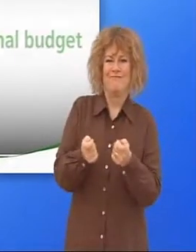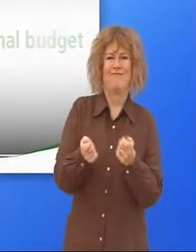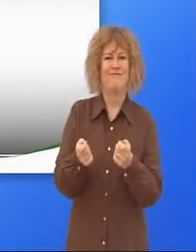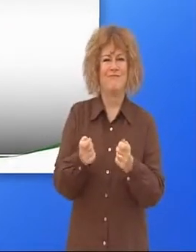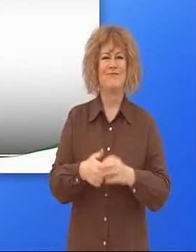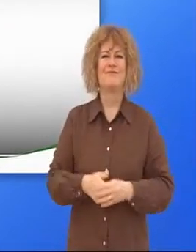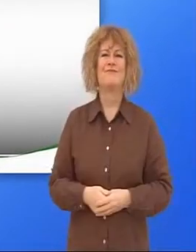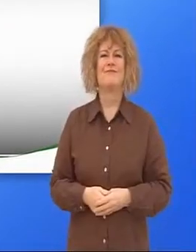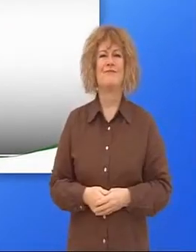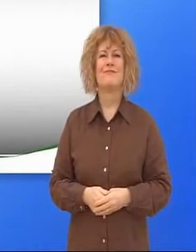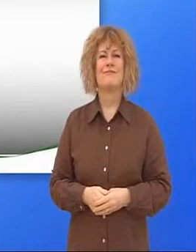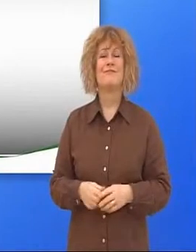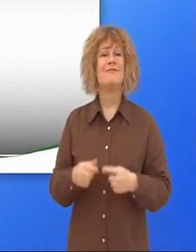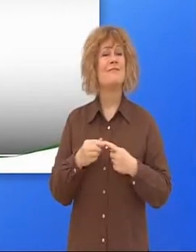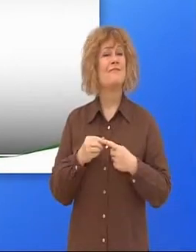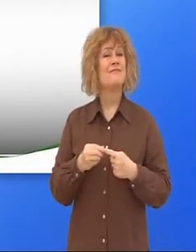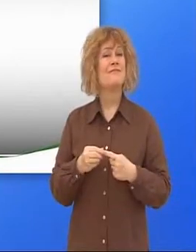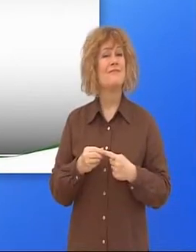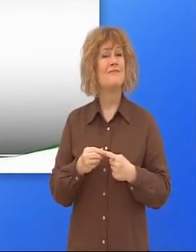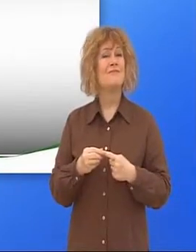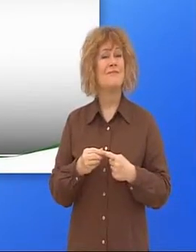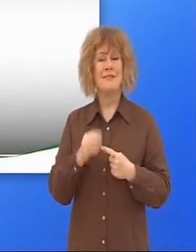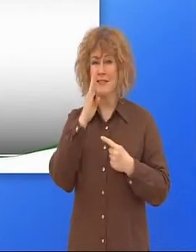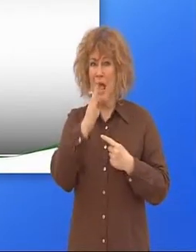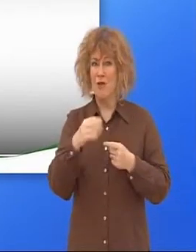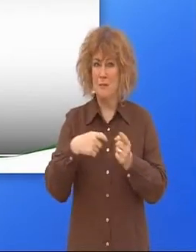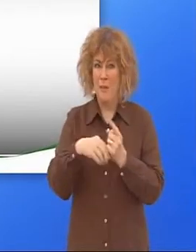be managed. A direct payment,